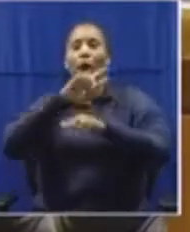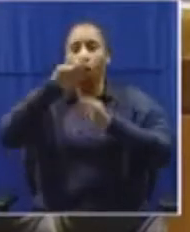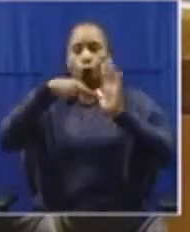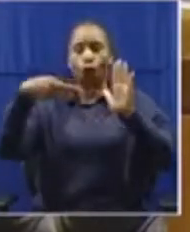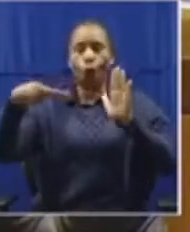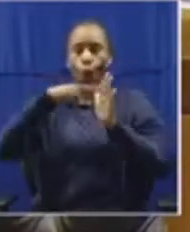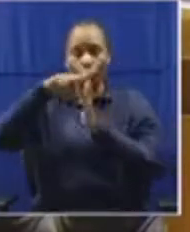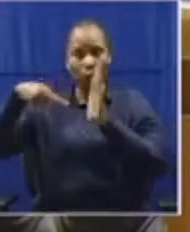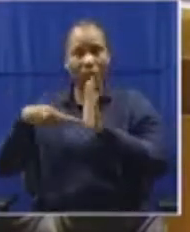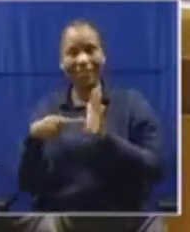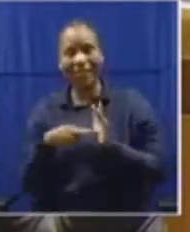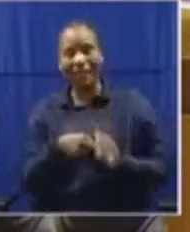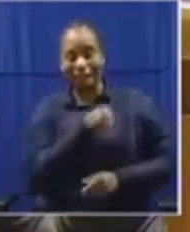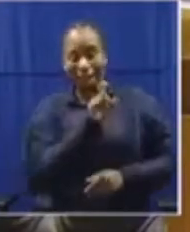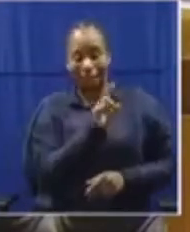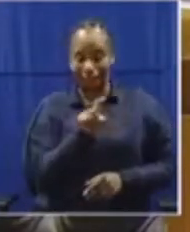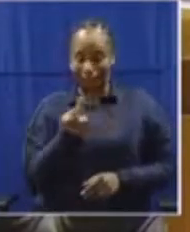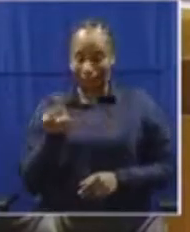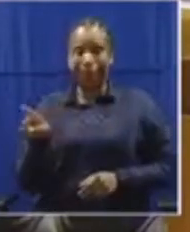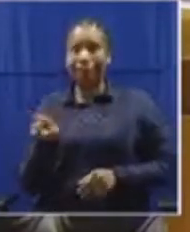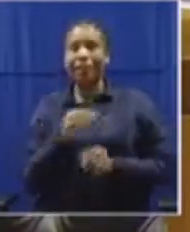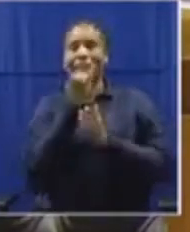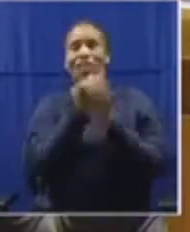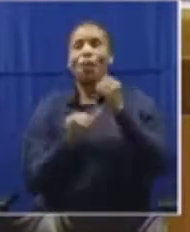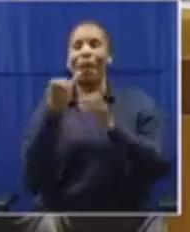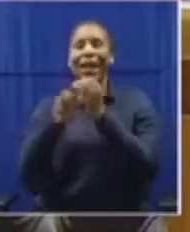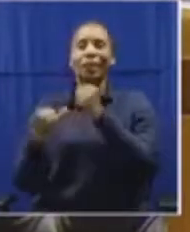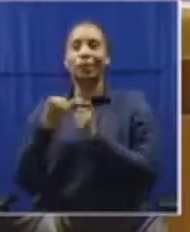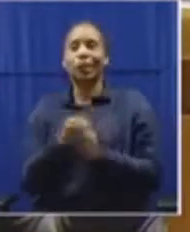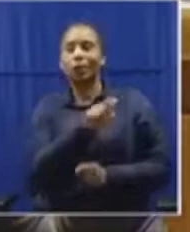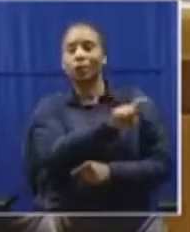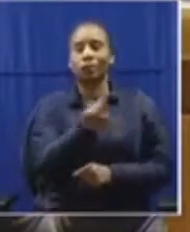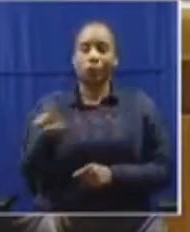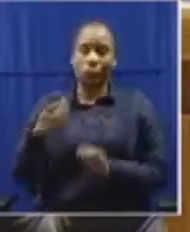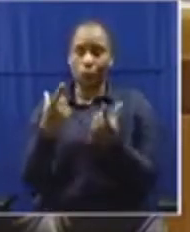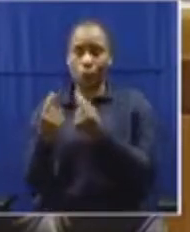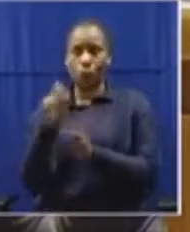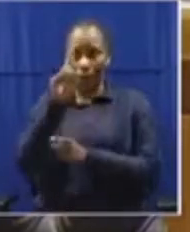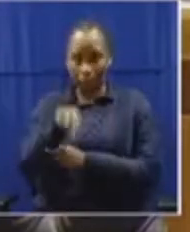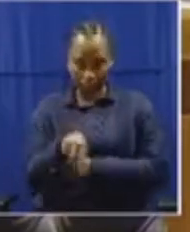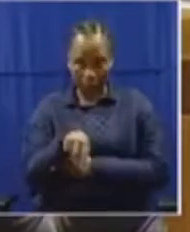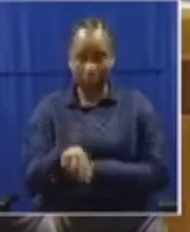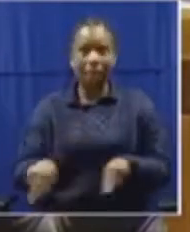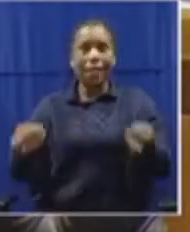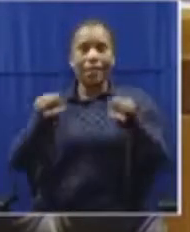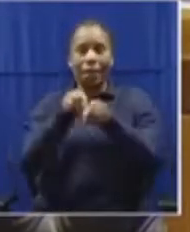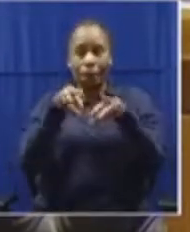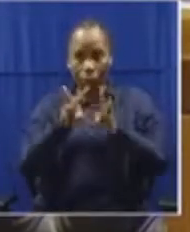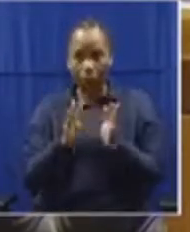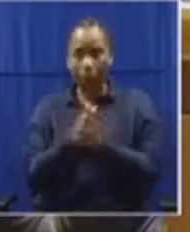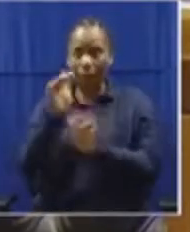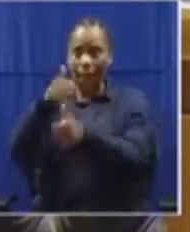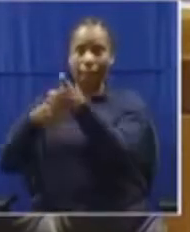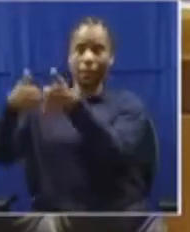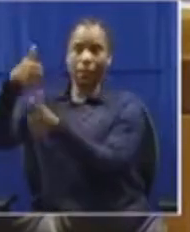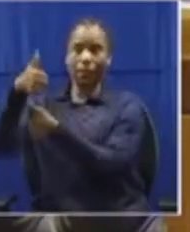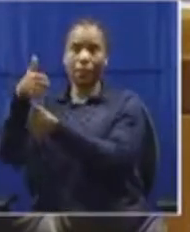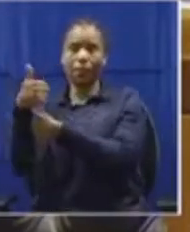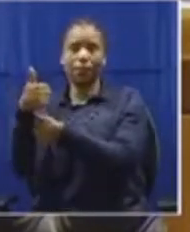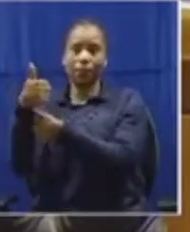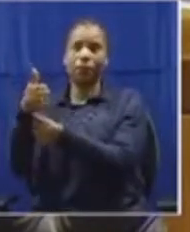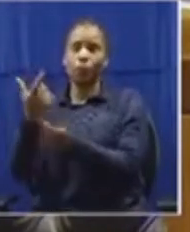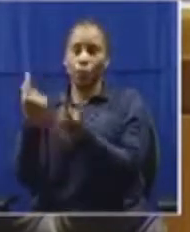an independent agency has to play as well as the executive authority has to play.